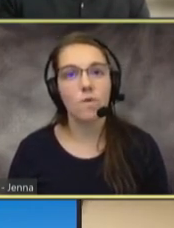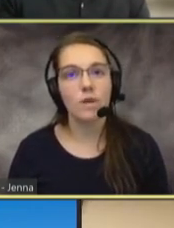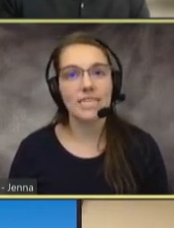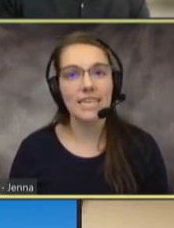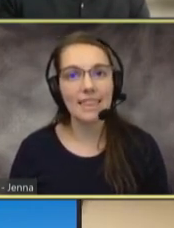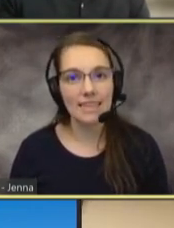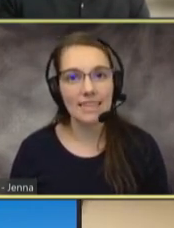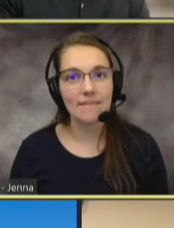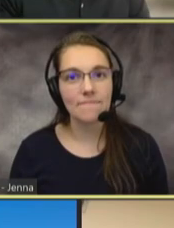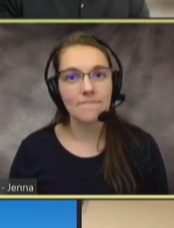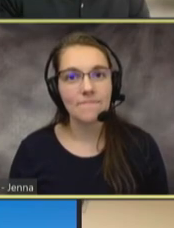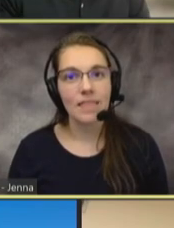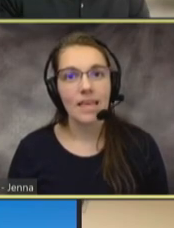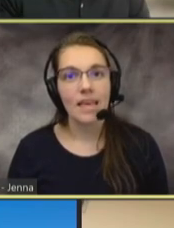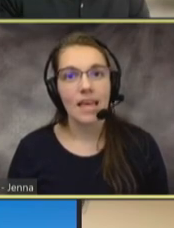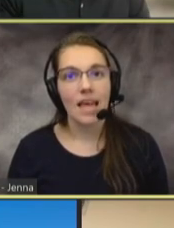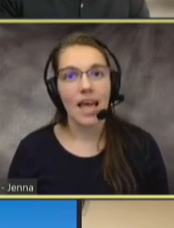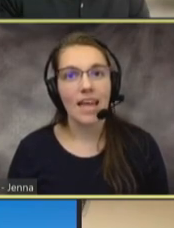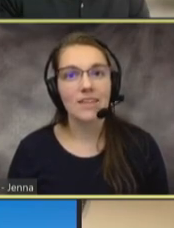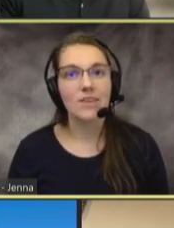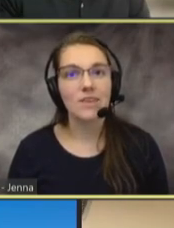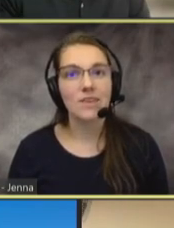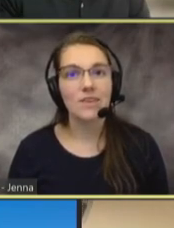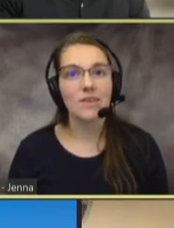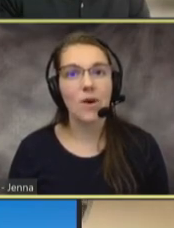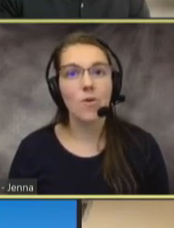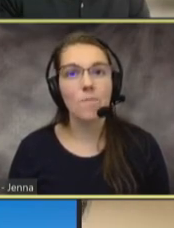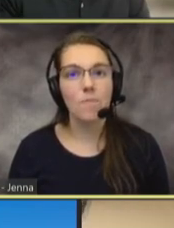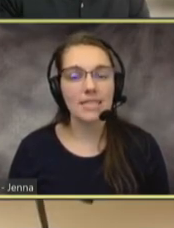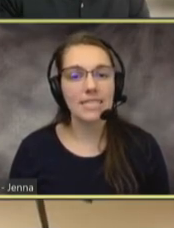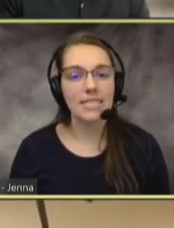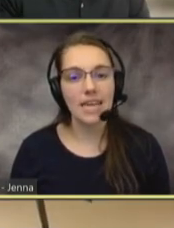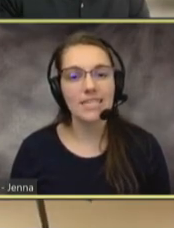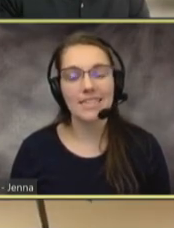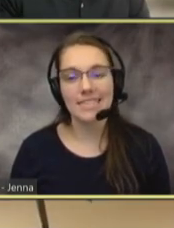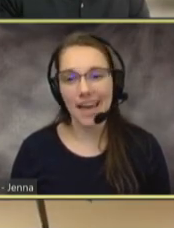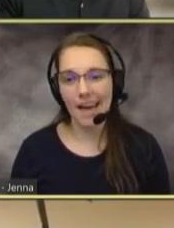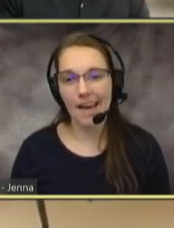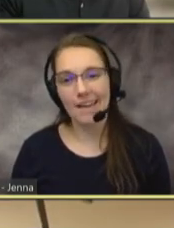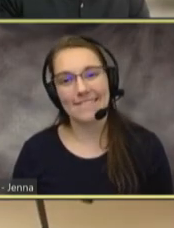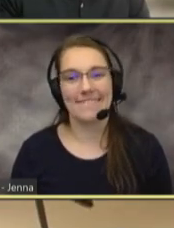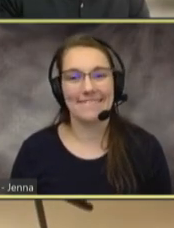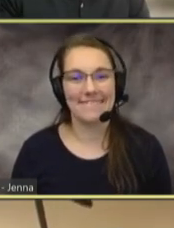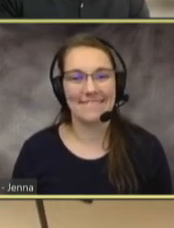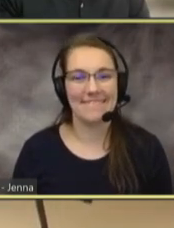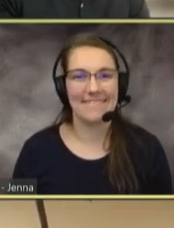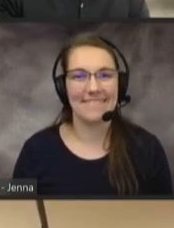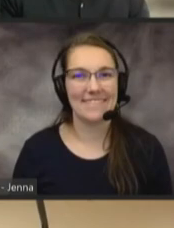June 14th. And go Boston Celtics, yeah.